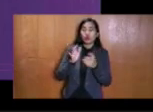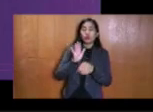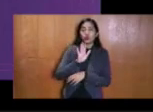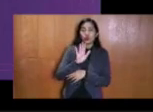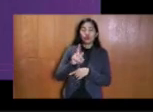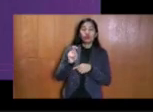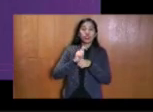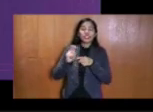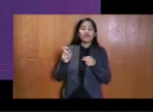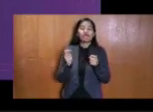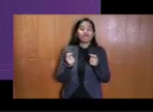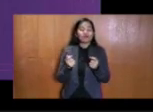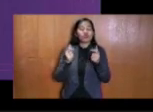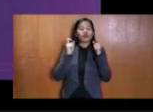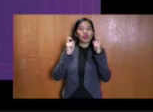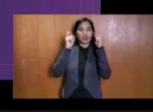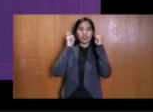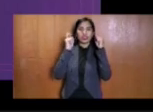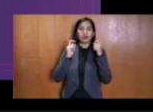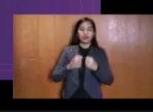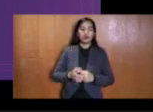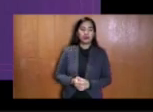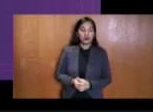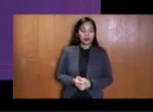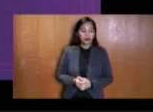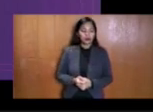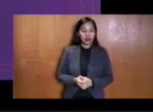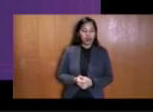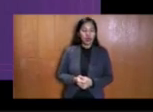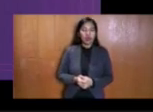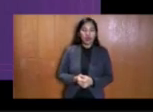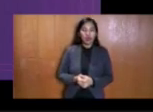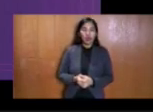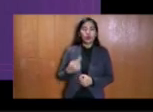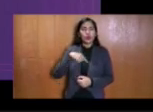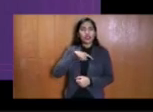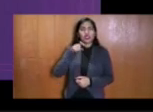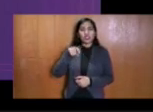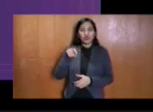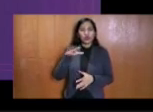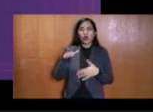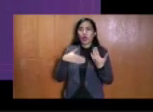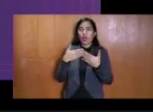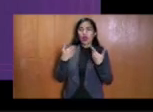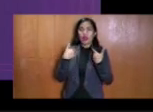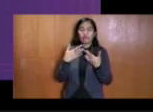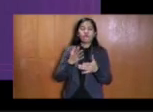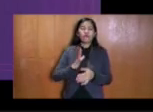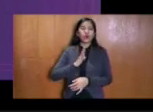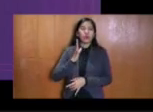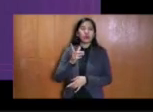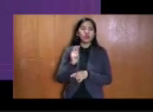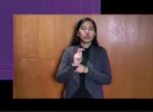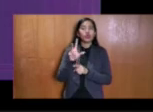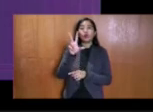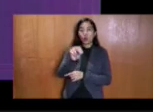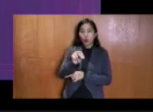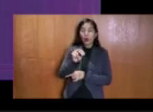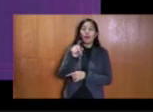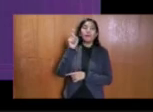training fast. And the thinking of some of our colleagues that we need to have all this formal training. No, you have to